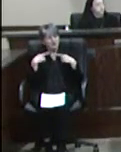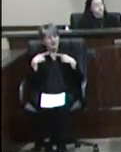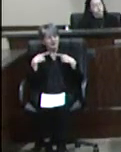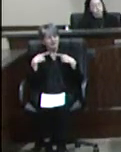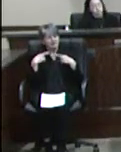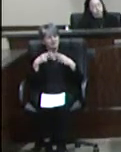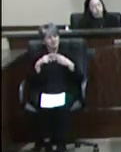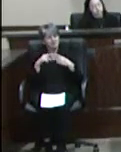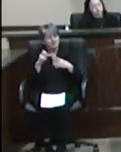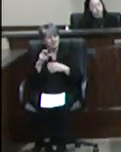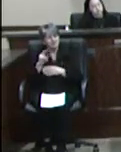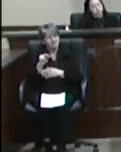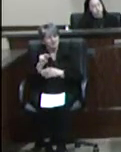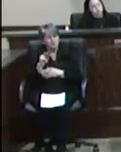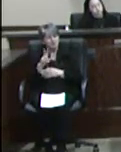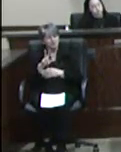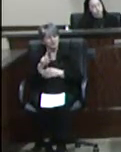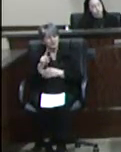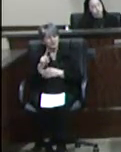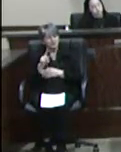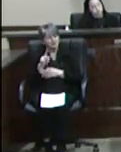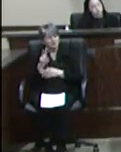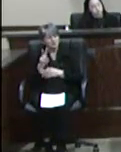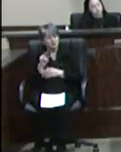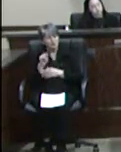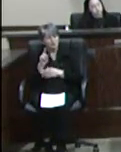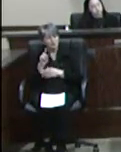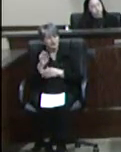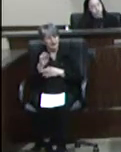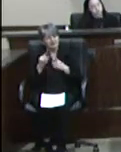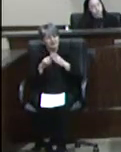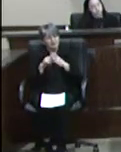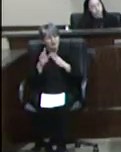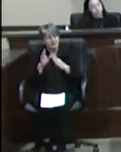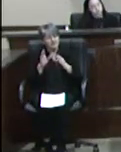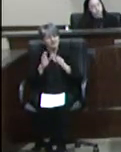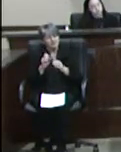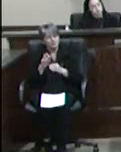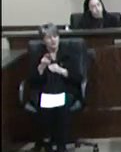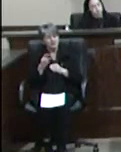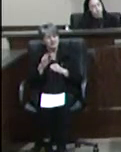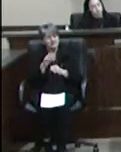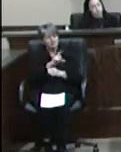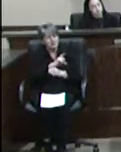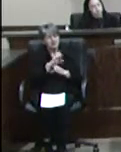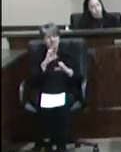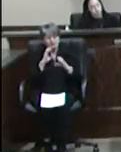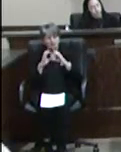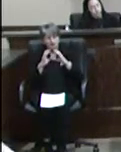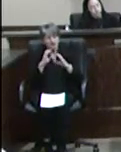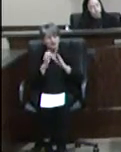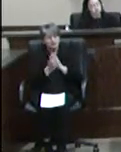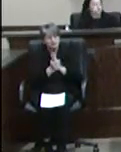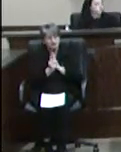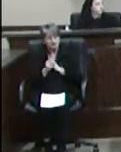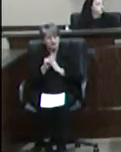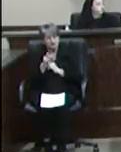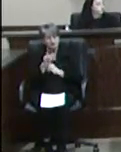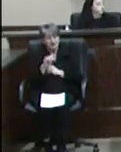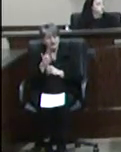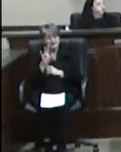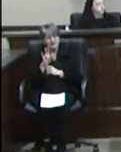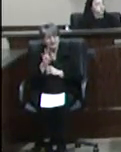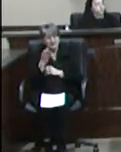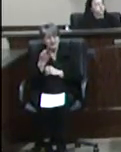31st, 2019. Chief McLaughlin started his career as a police communications specialist on July the 7th,